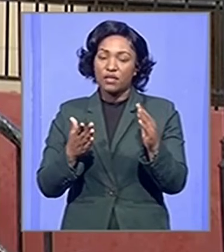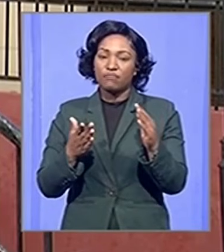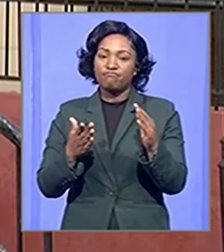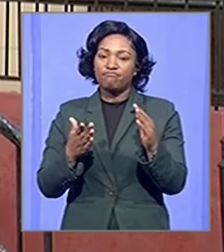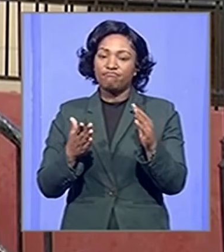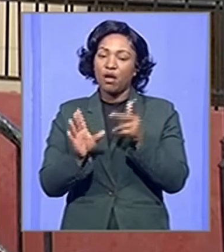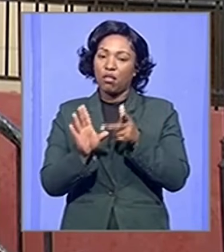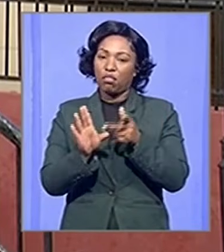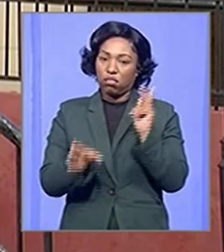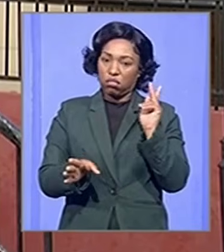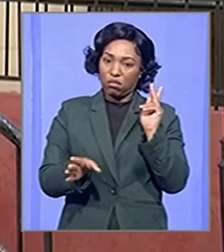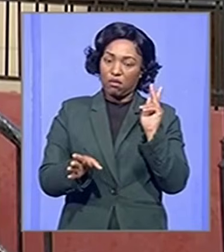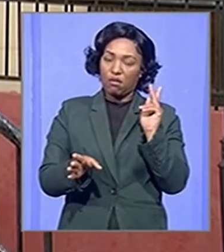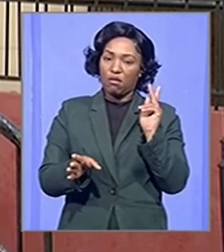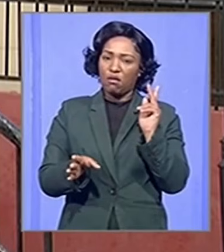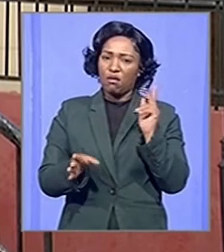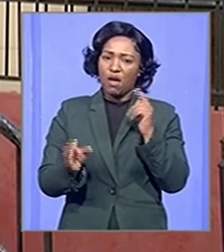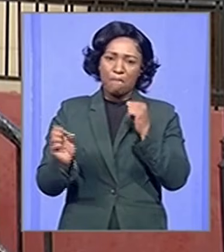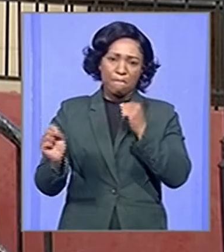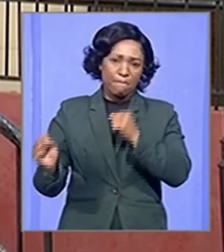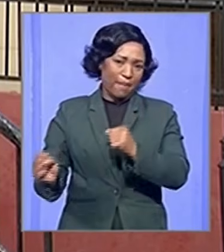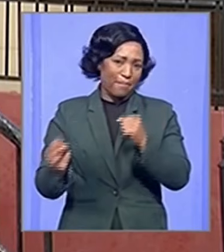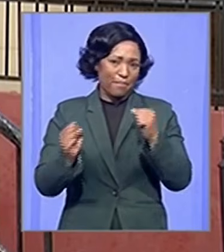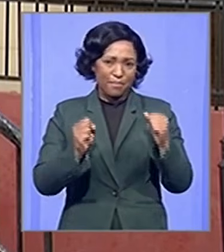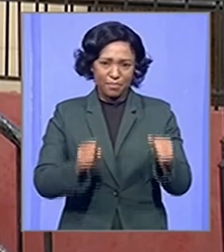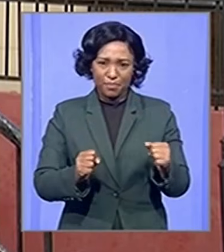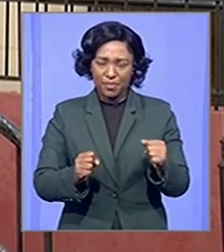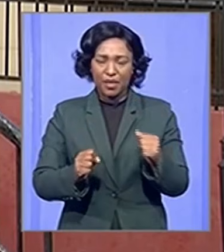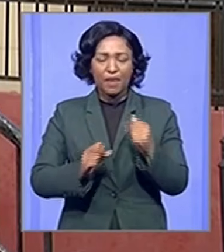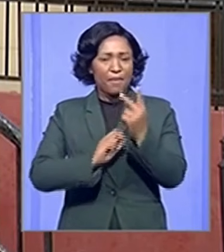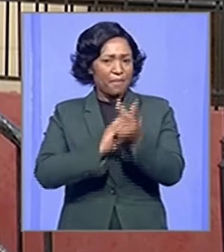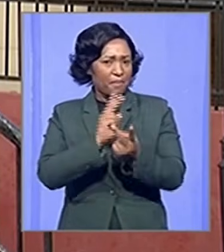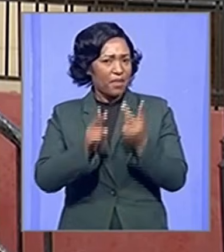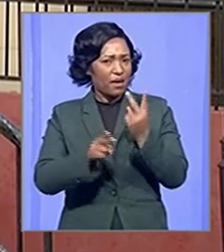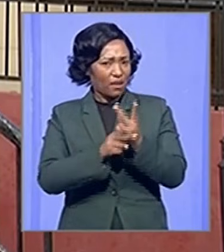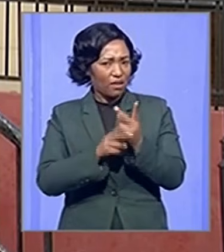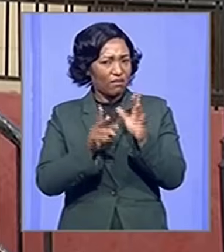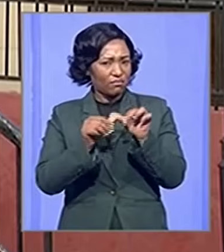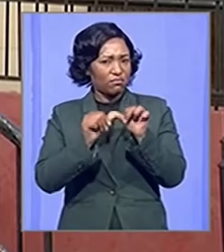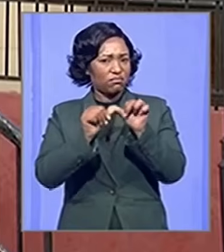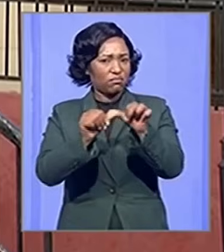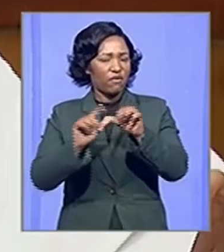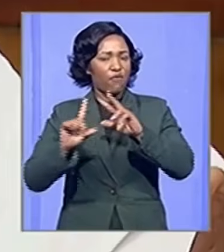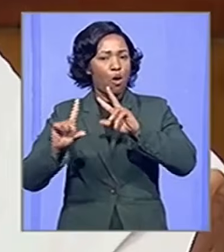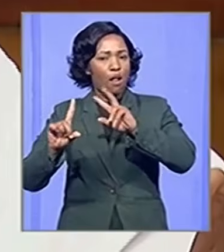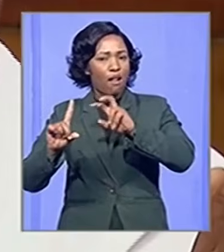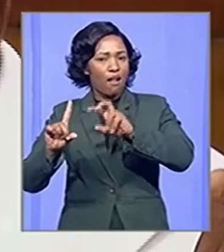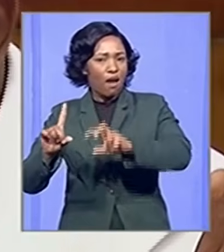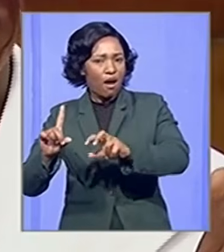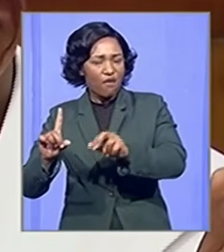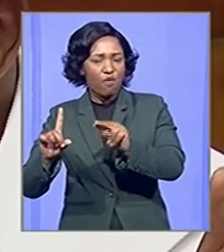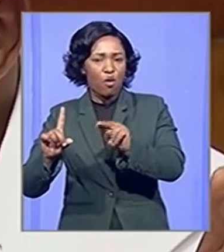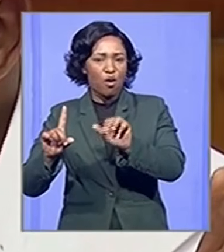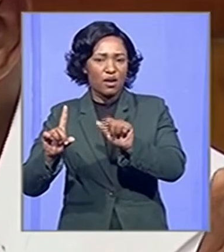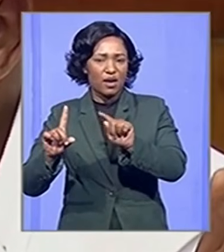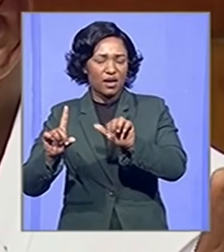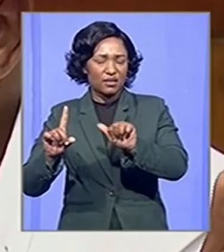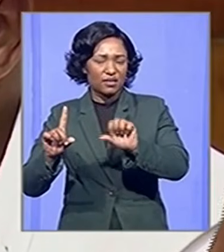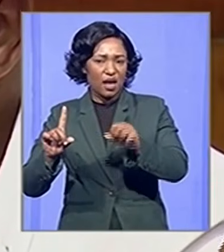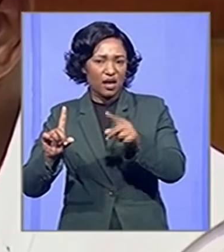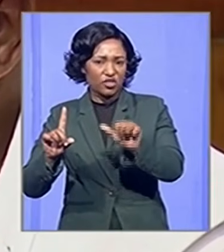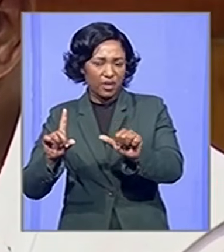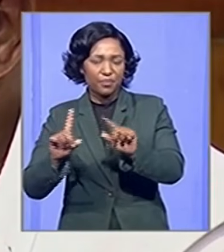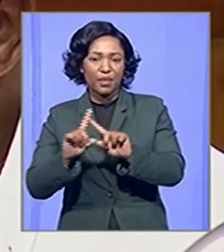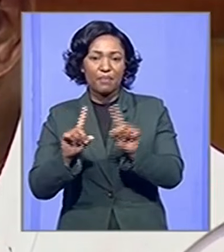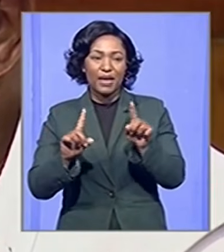go moshwelella permanently ha e sa tlolatelwa kgatlhanong le Natasha. Moitseanape wa tsa molao a re go